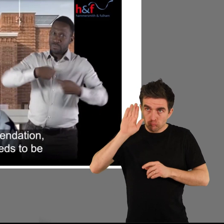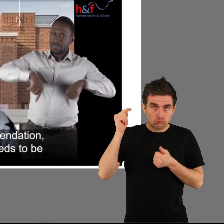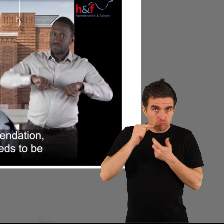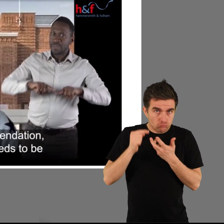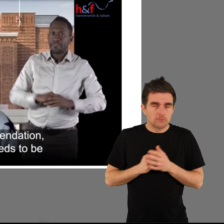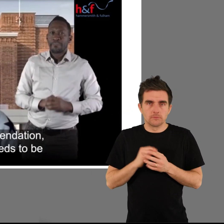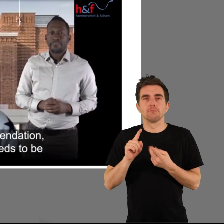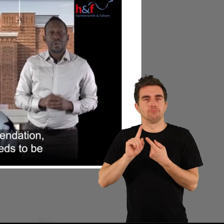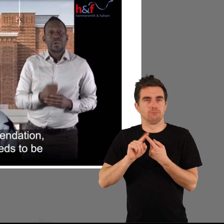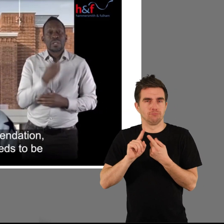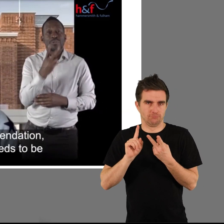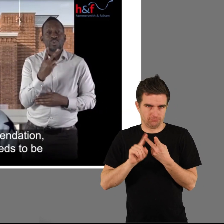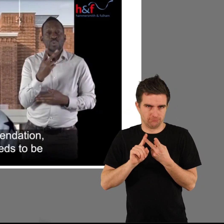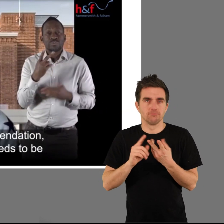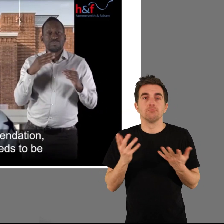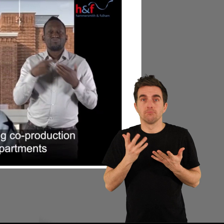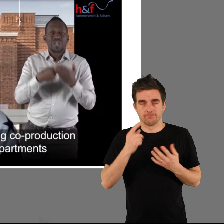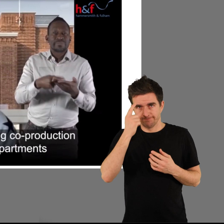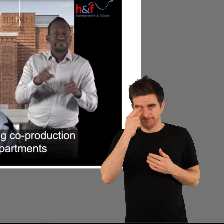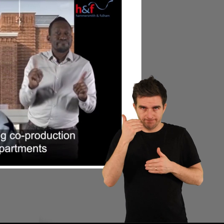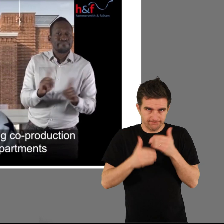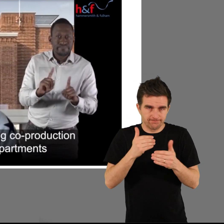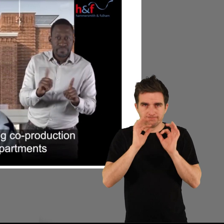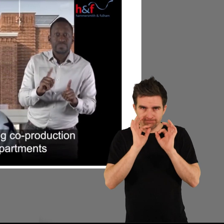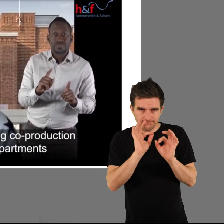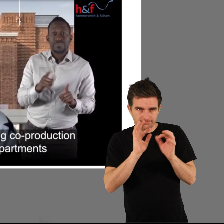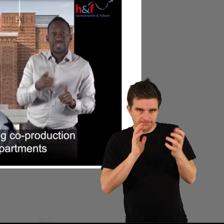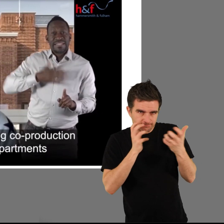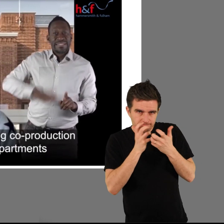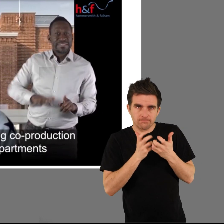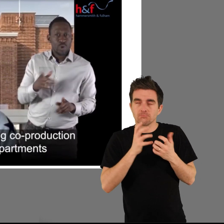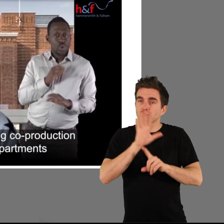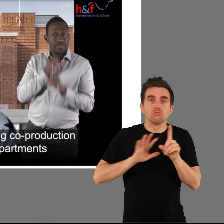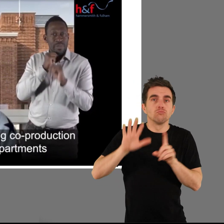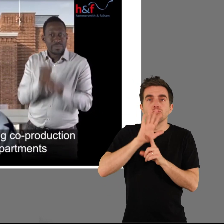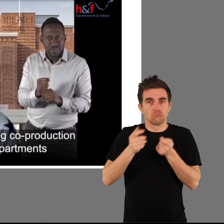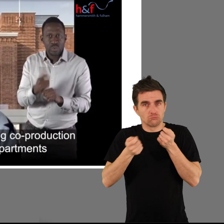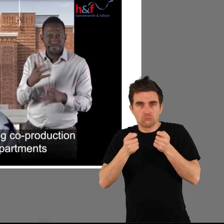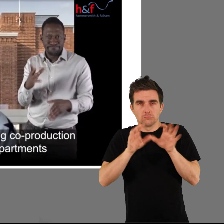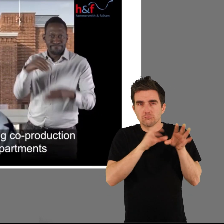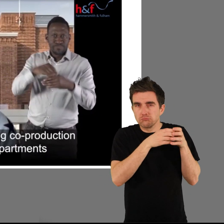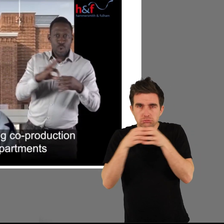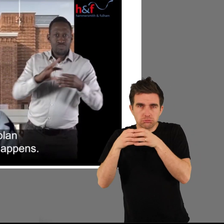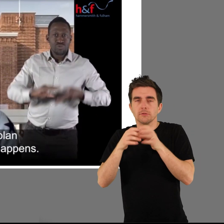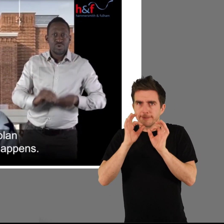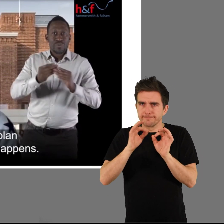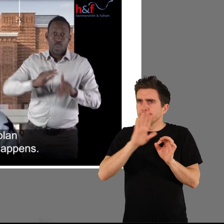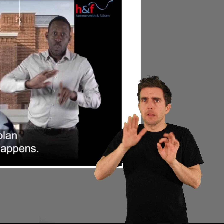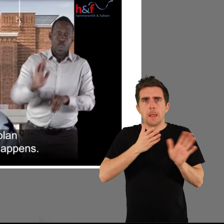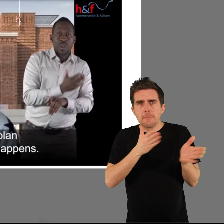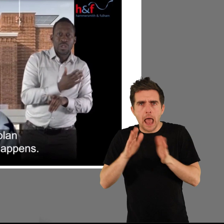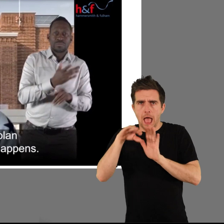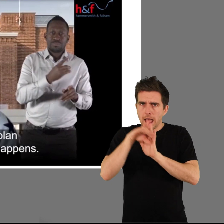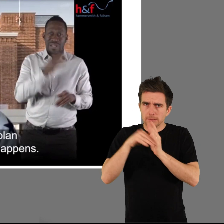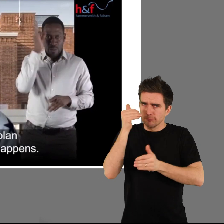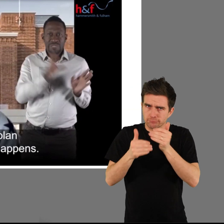The second recommendation states that there needs to be a commitment to embedding co-production across all council departments with an action plan